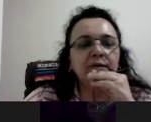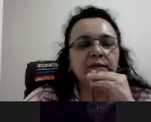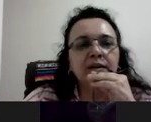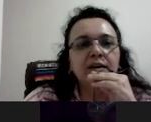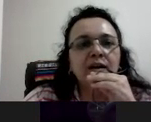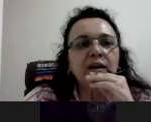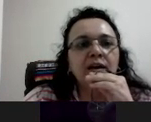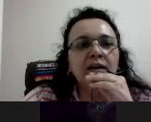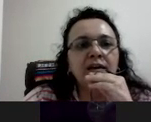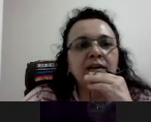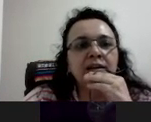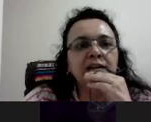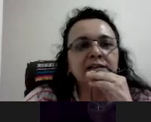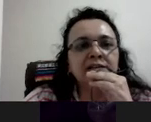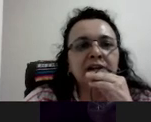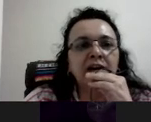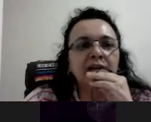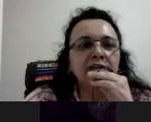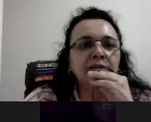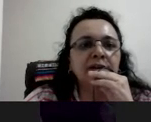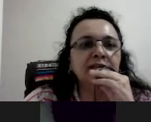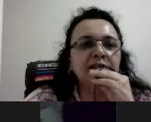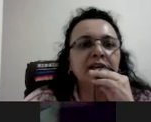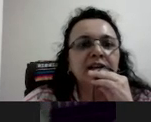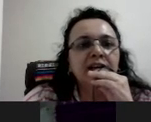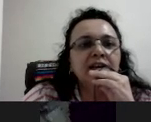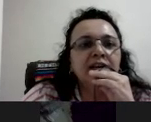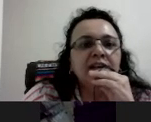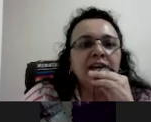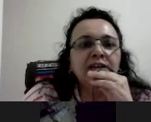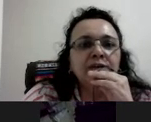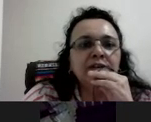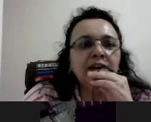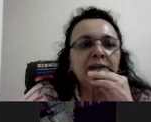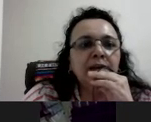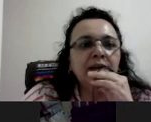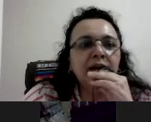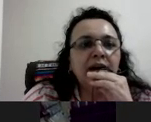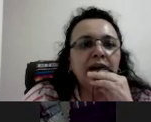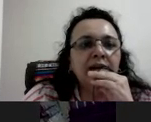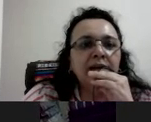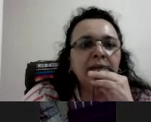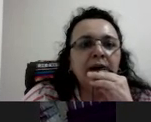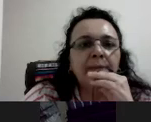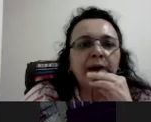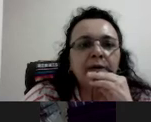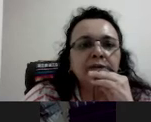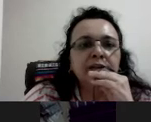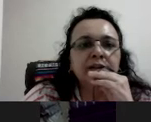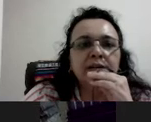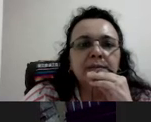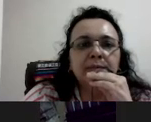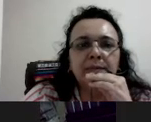Now, let's start, Thomas. Can you tell me a little